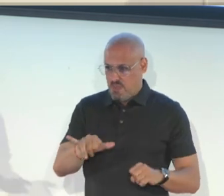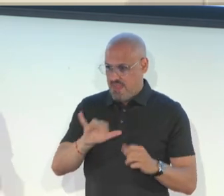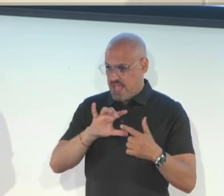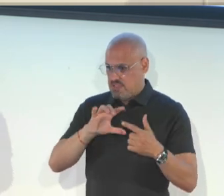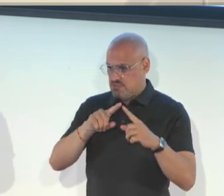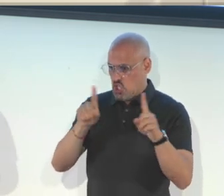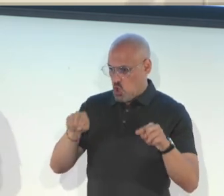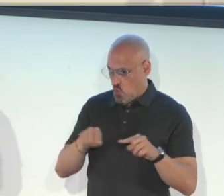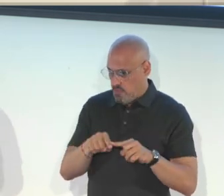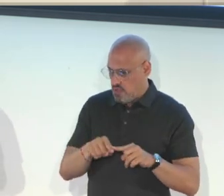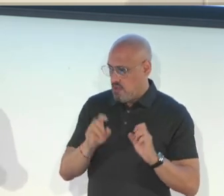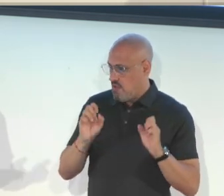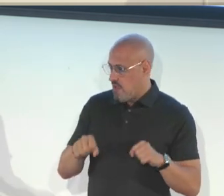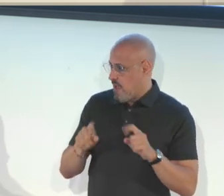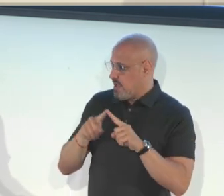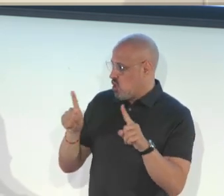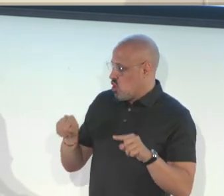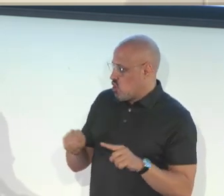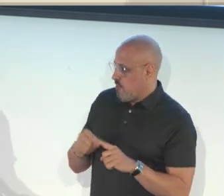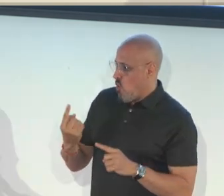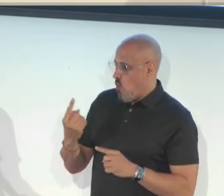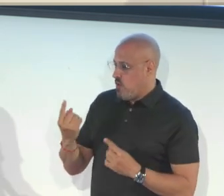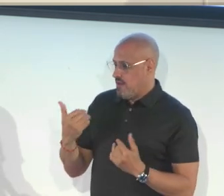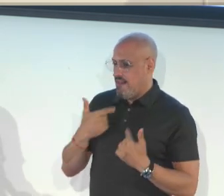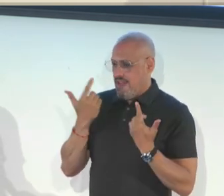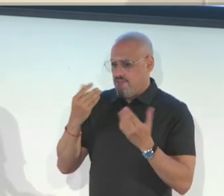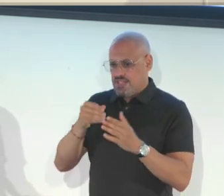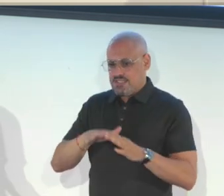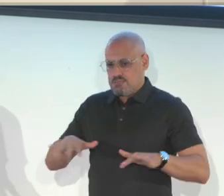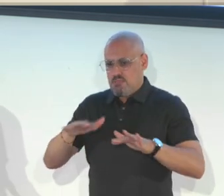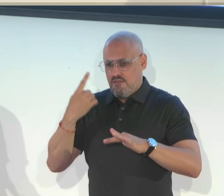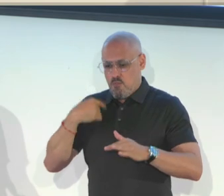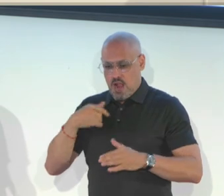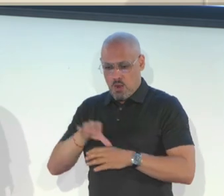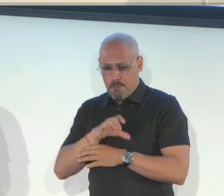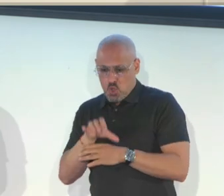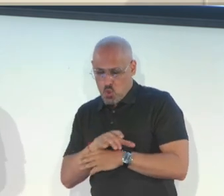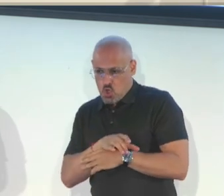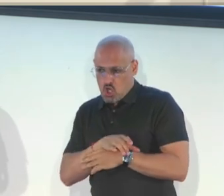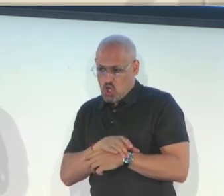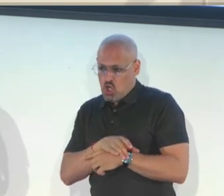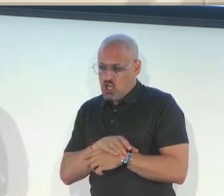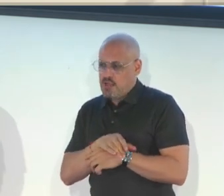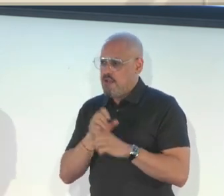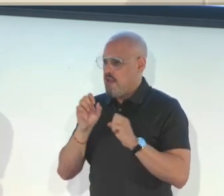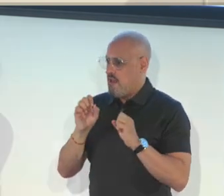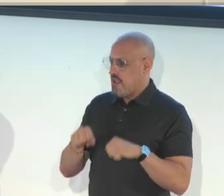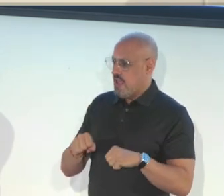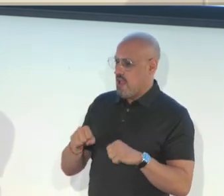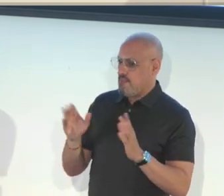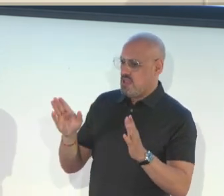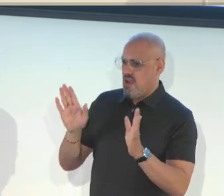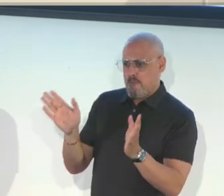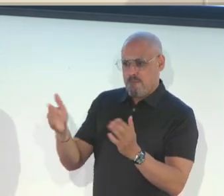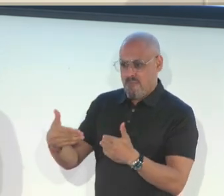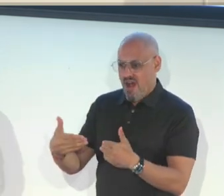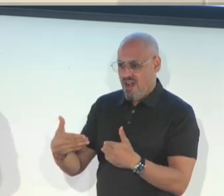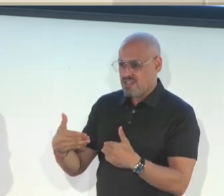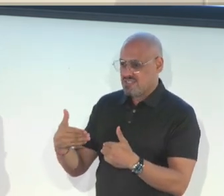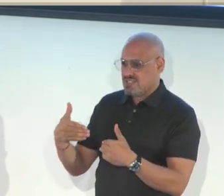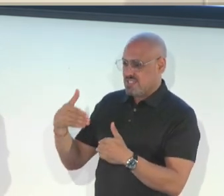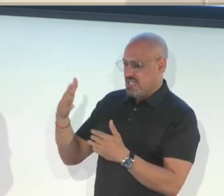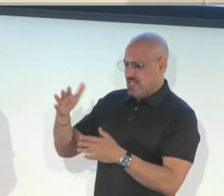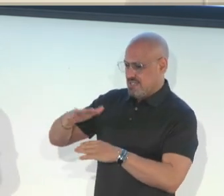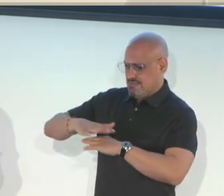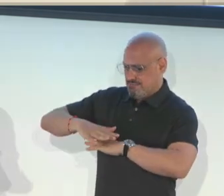cube. It could be a cube that only exists in the space on my computer. It could be a box that is sitting on the ground